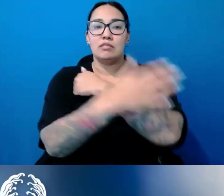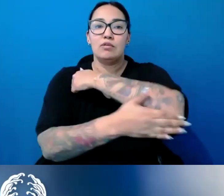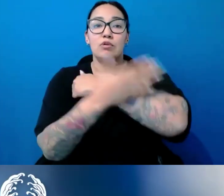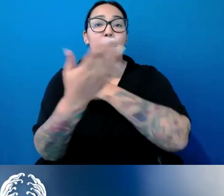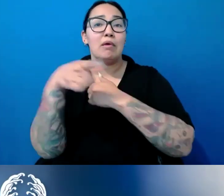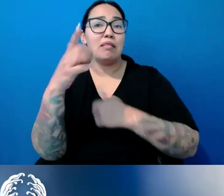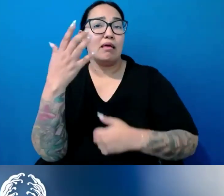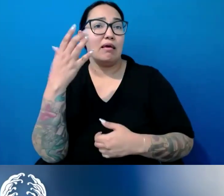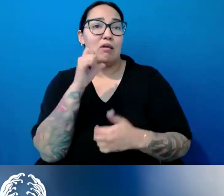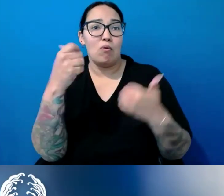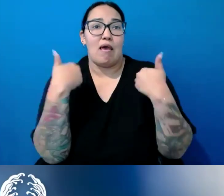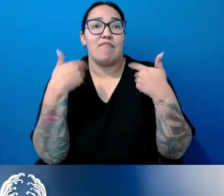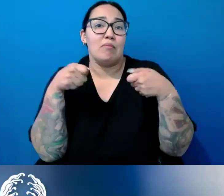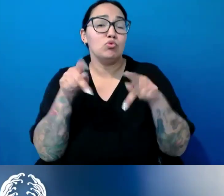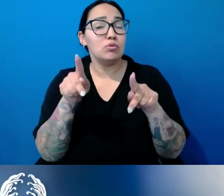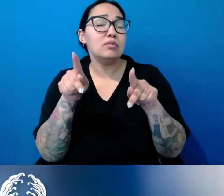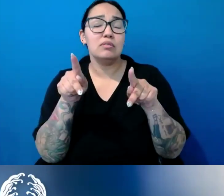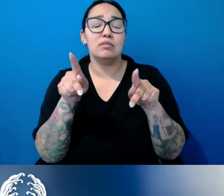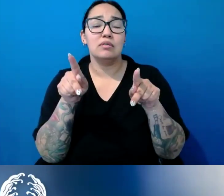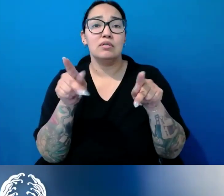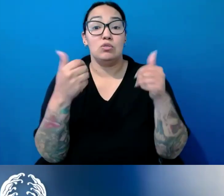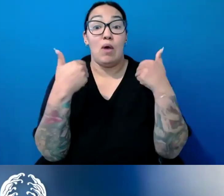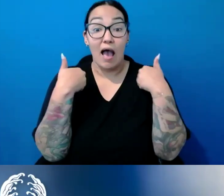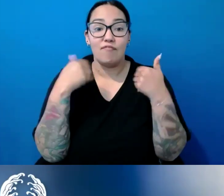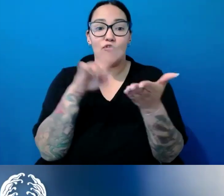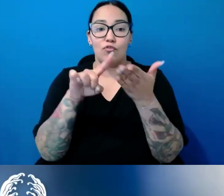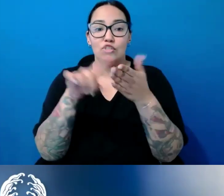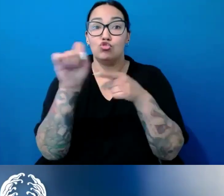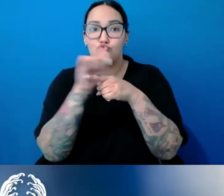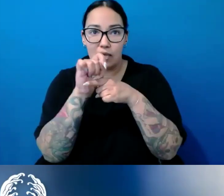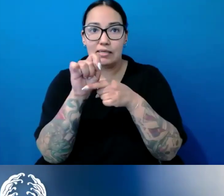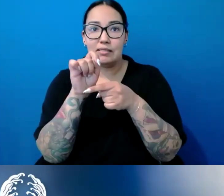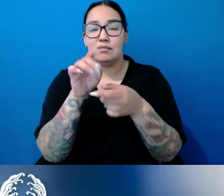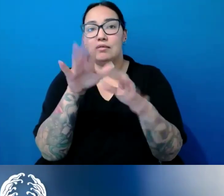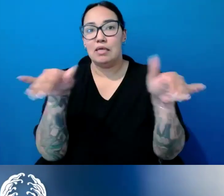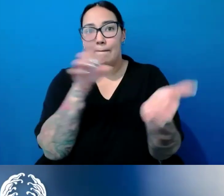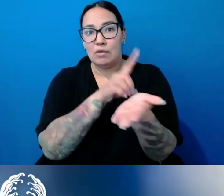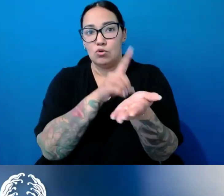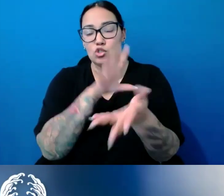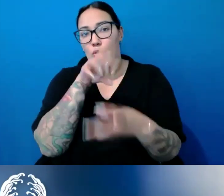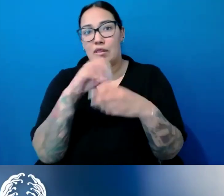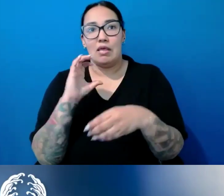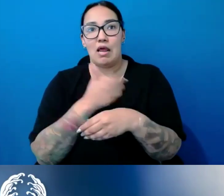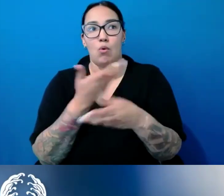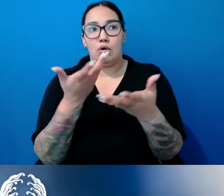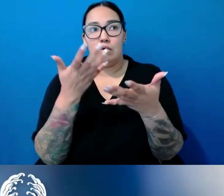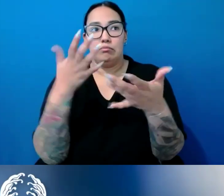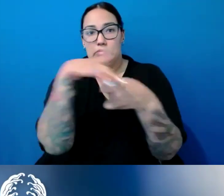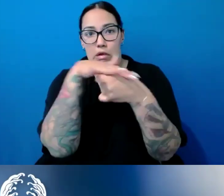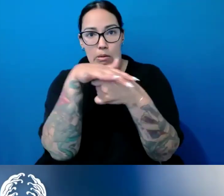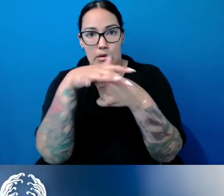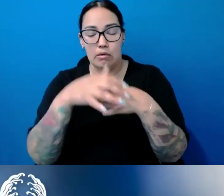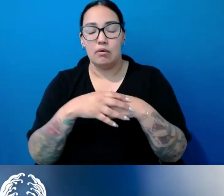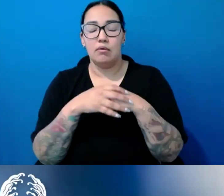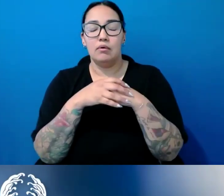be blessed to have a forensic trained pediatrician like yourself in our midst? Yeah,